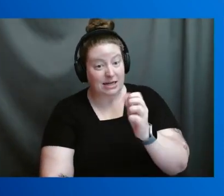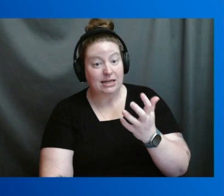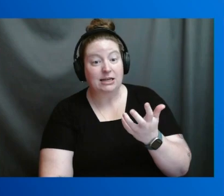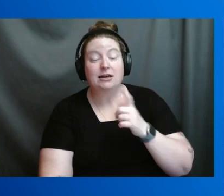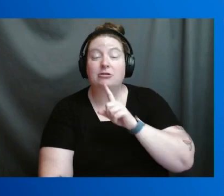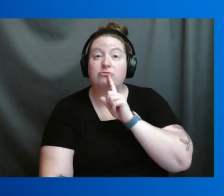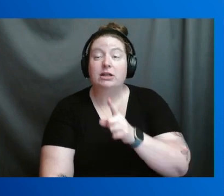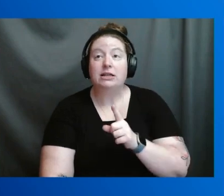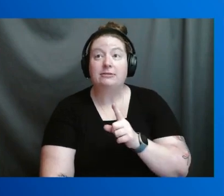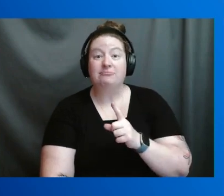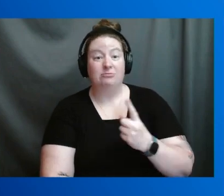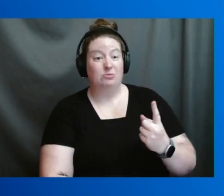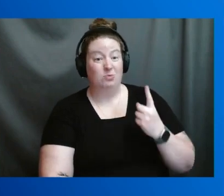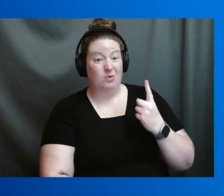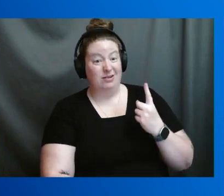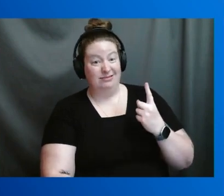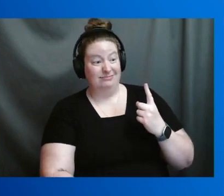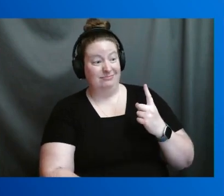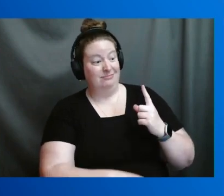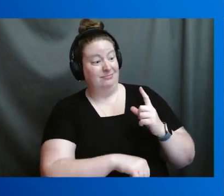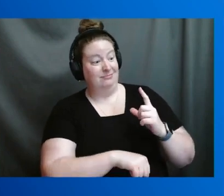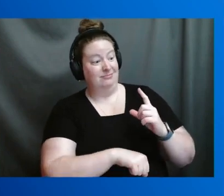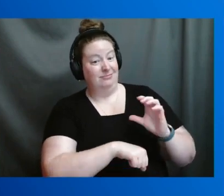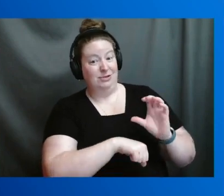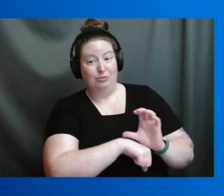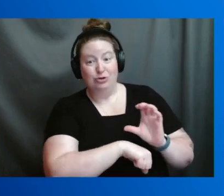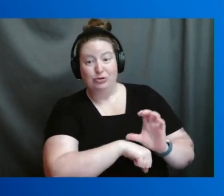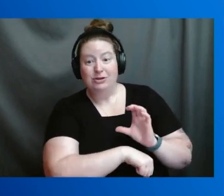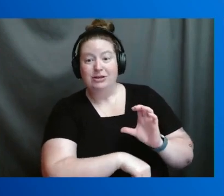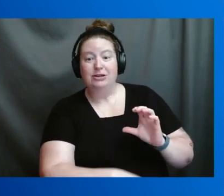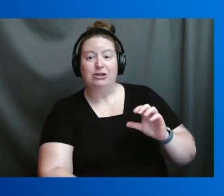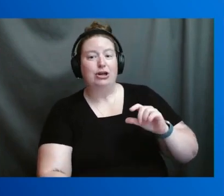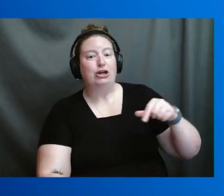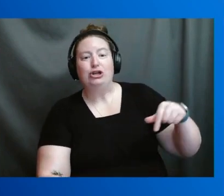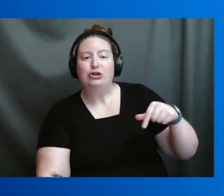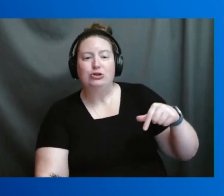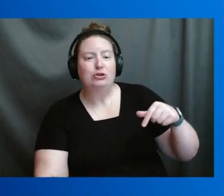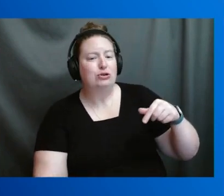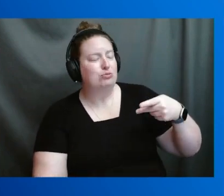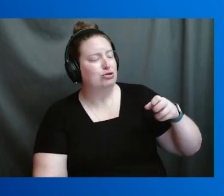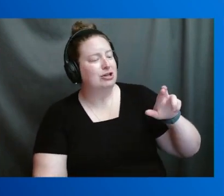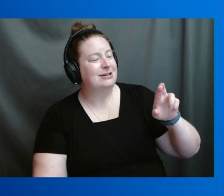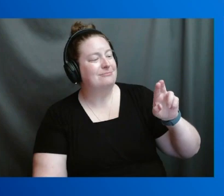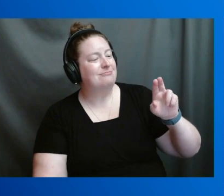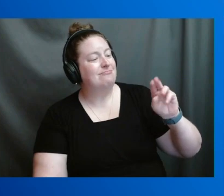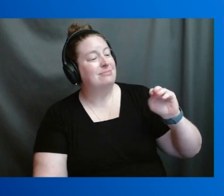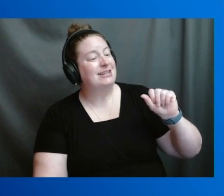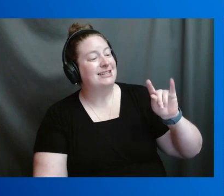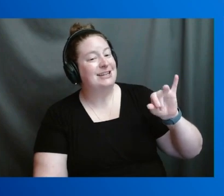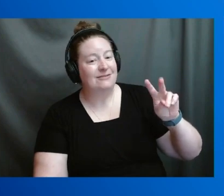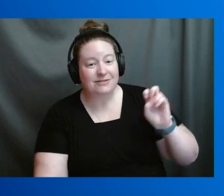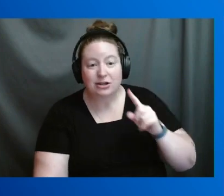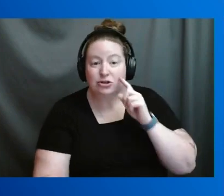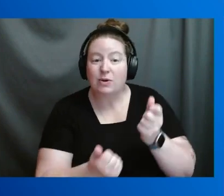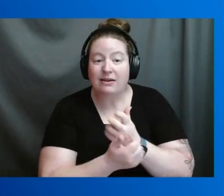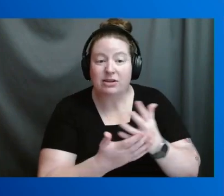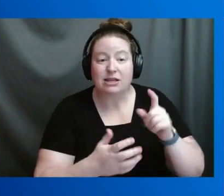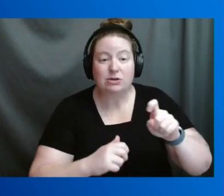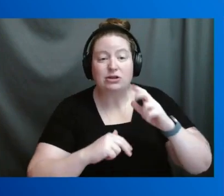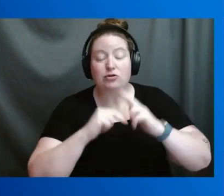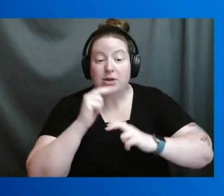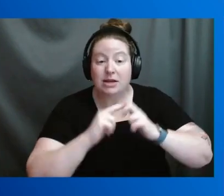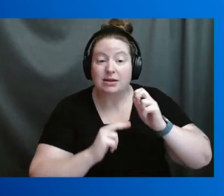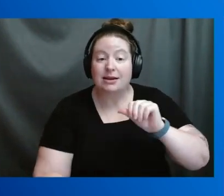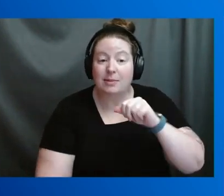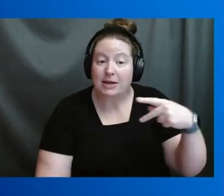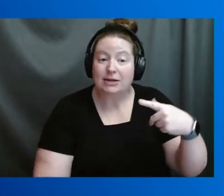a single compute, maybe a storage primitive or a queue primitive, to the idea where everything that you need to build an application, from functions